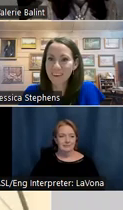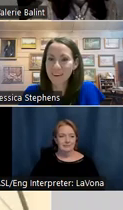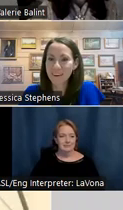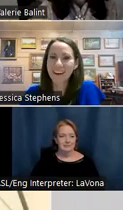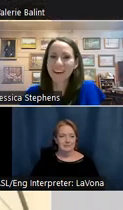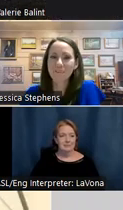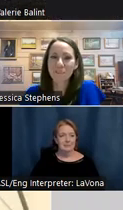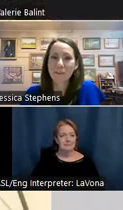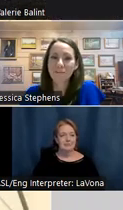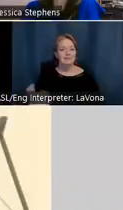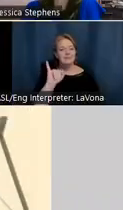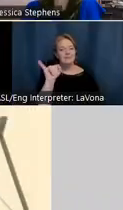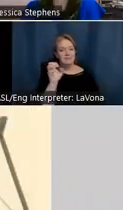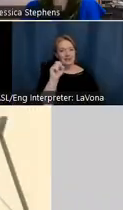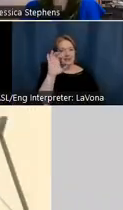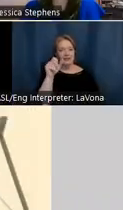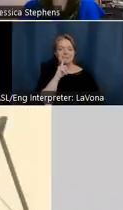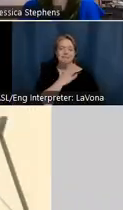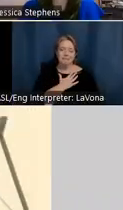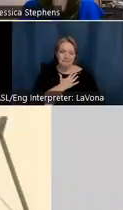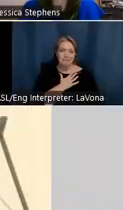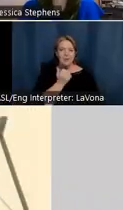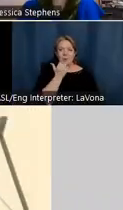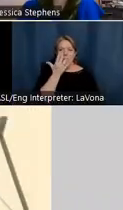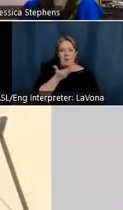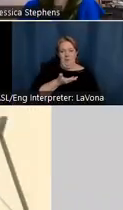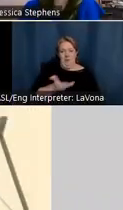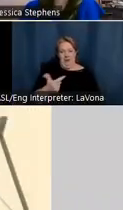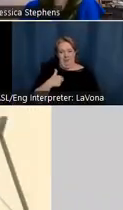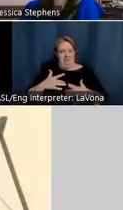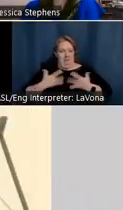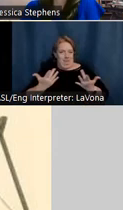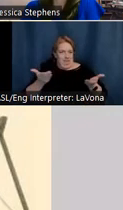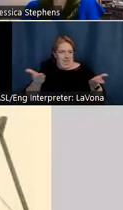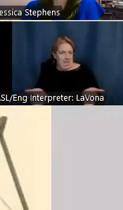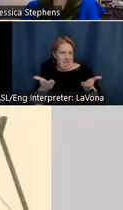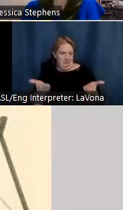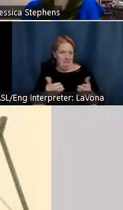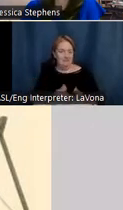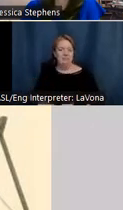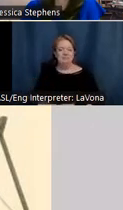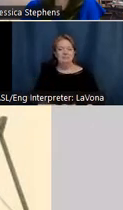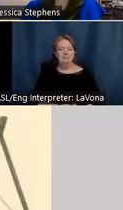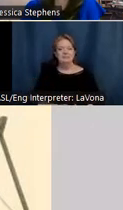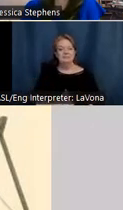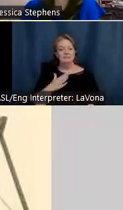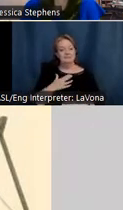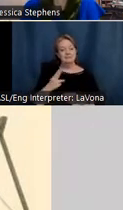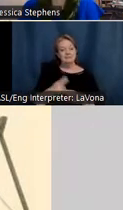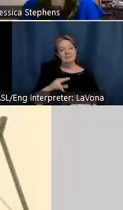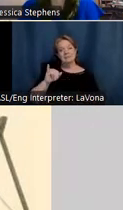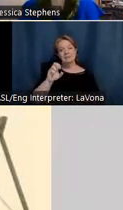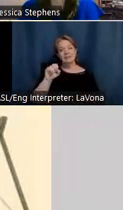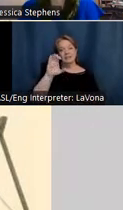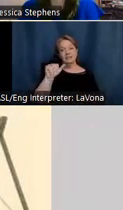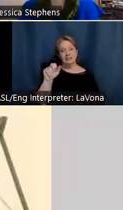welcome. I'm so happy to be here tonight. As Valerie said, my name is Jessica Stephens, and I'm